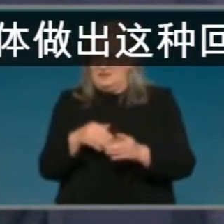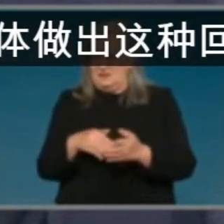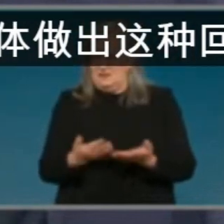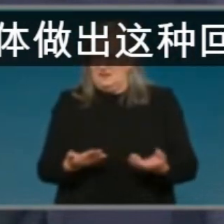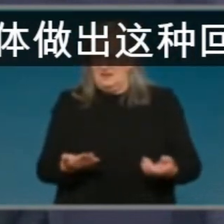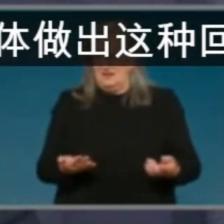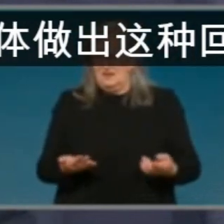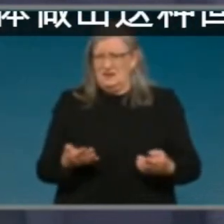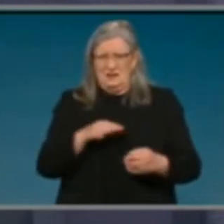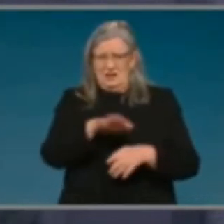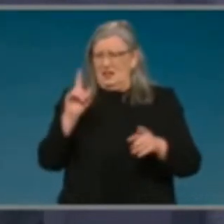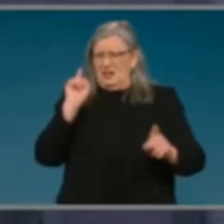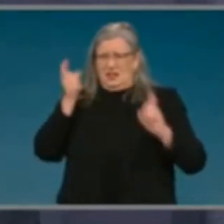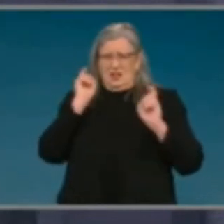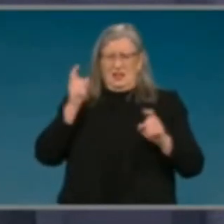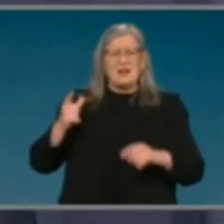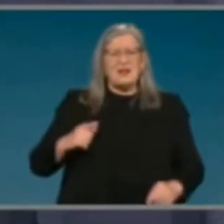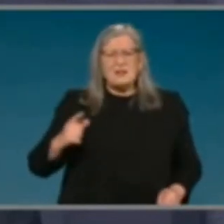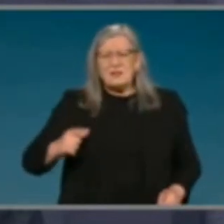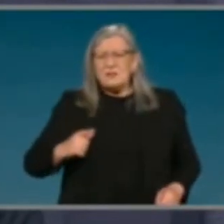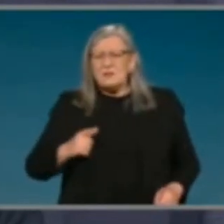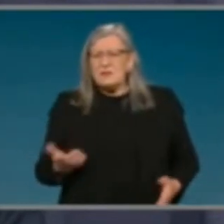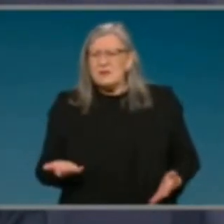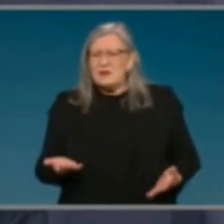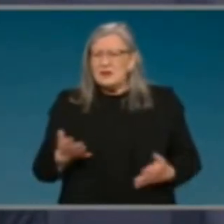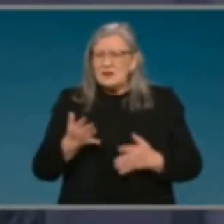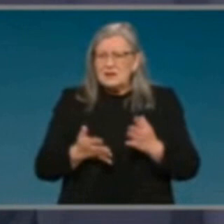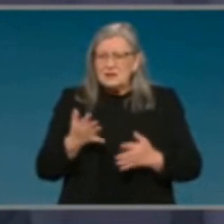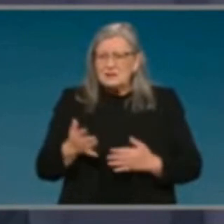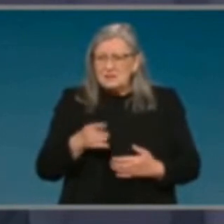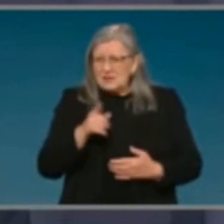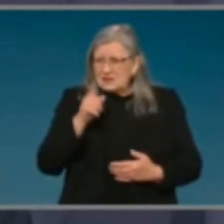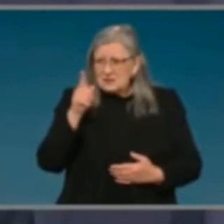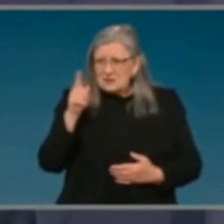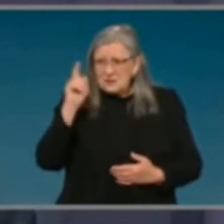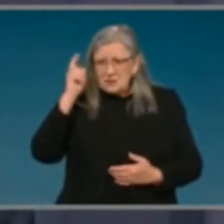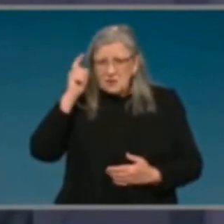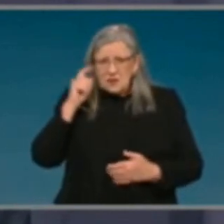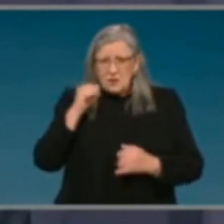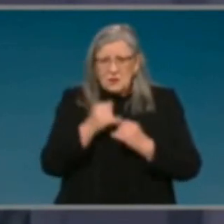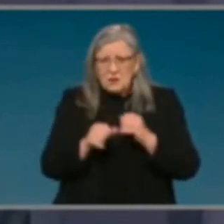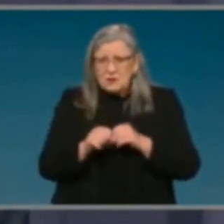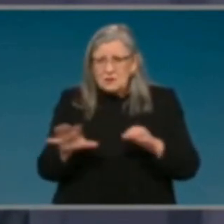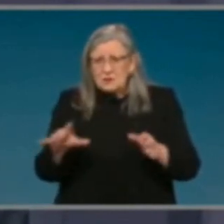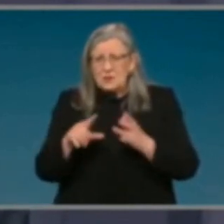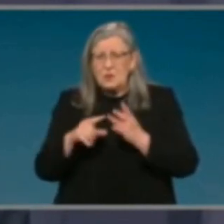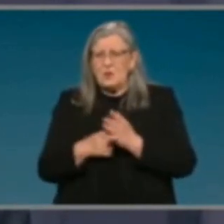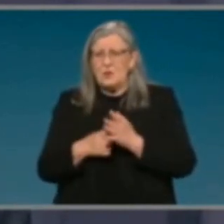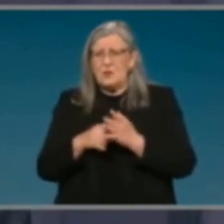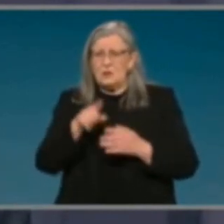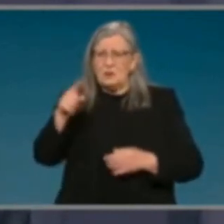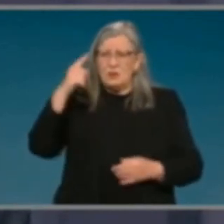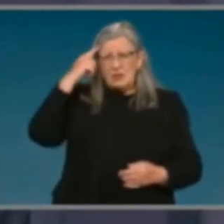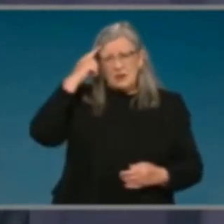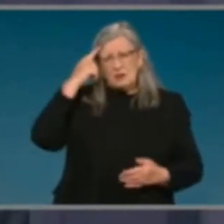Australia. What particularly has you worried? Is it potential for increased transmissibility, or is this one of these ones where we just don't know yet? It's the uncertainty principle,